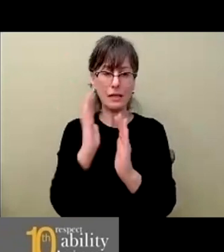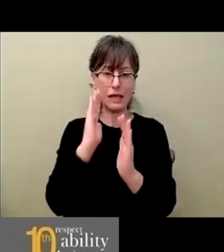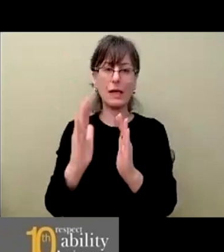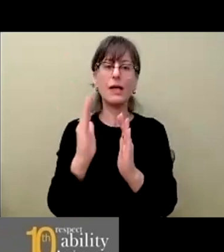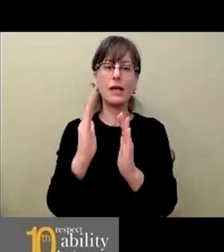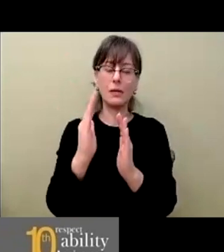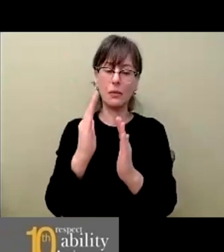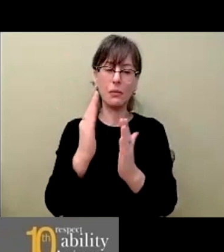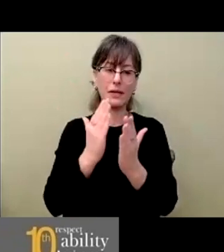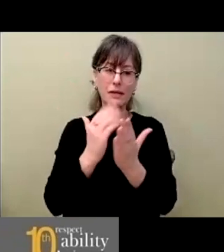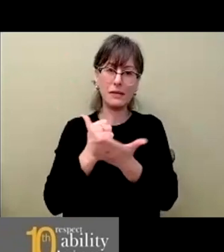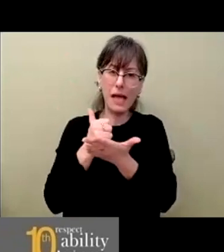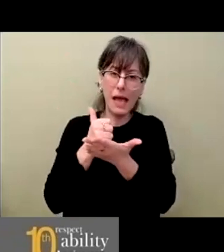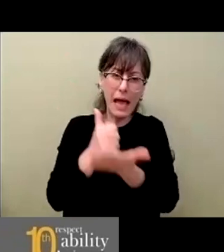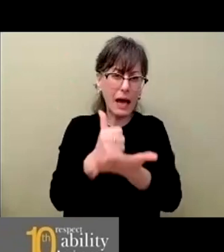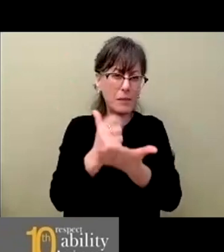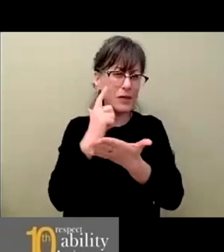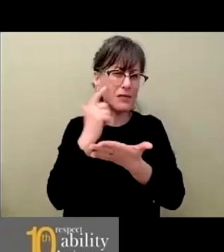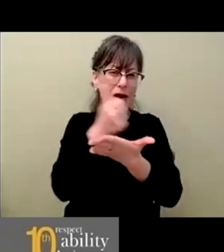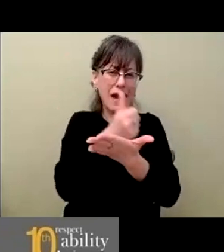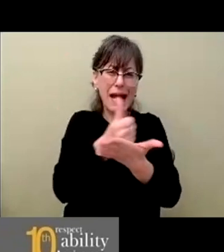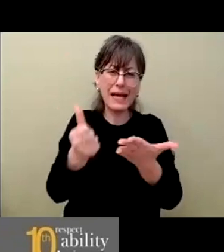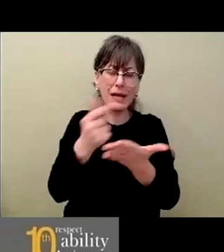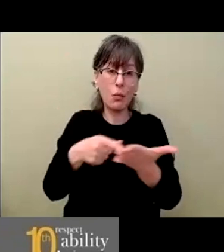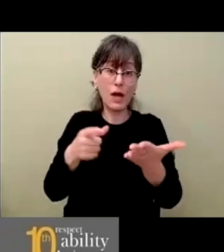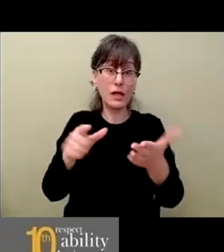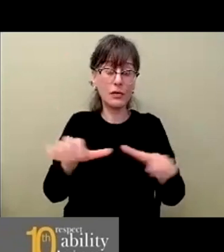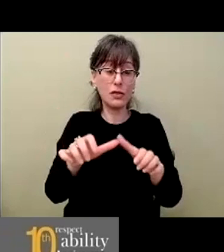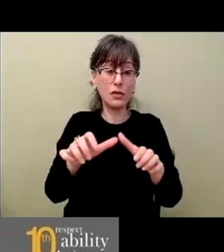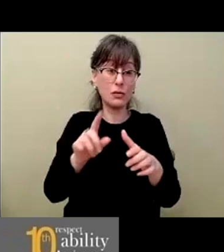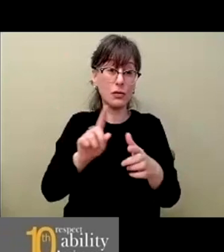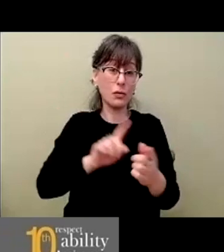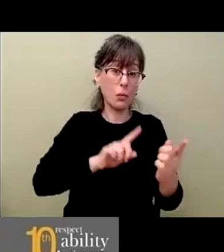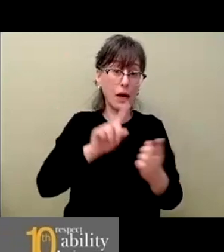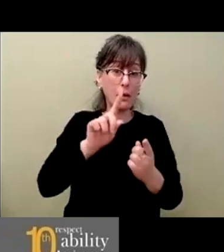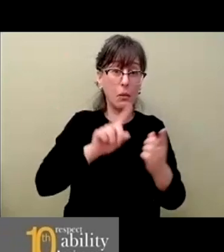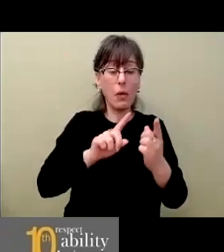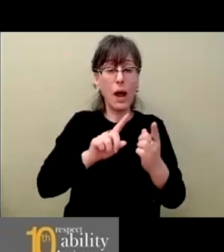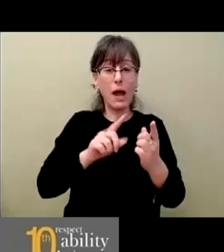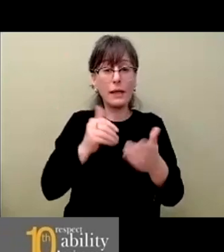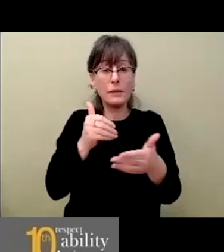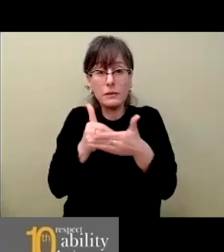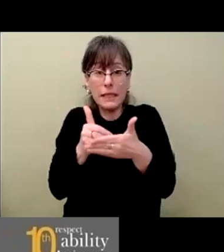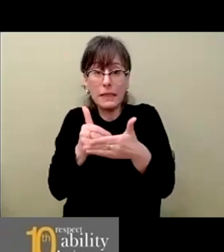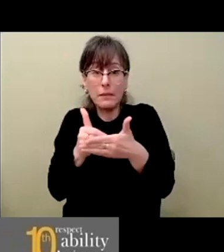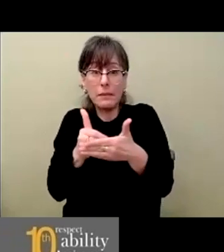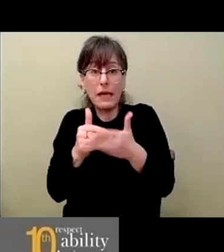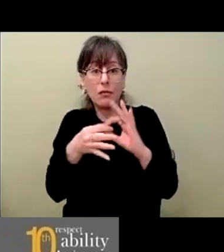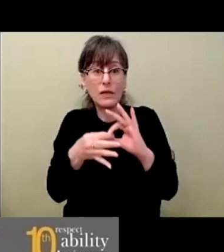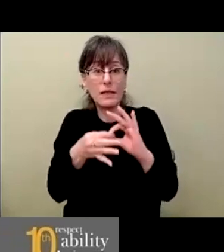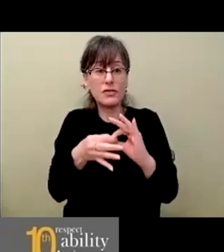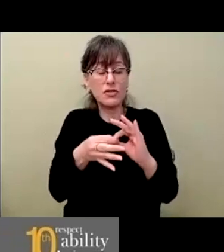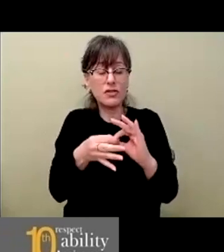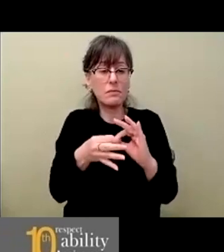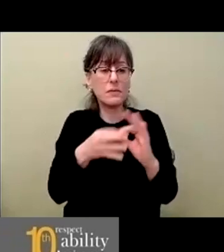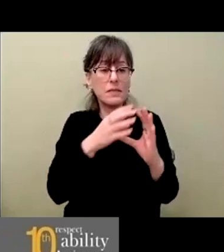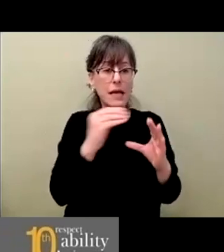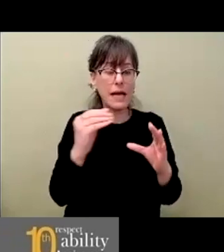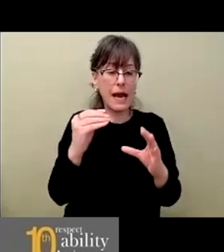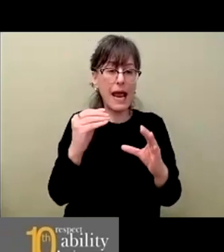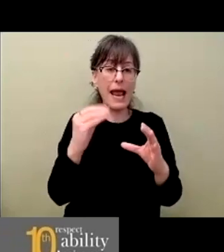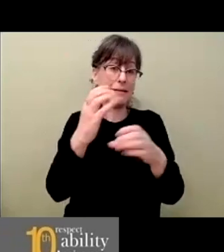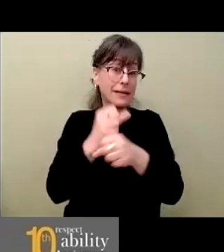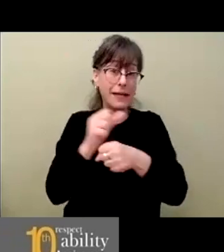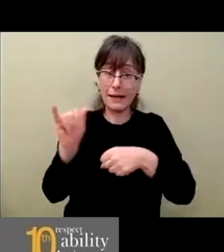well in just about everything from your interpersonal relationships to getting that